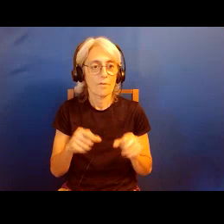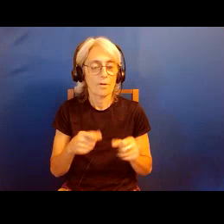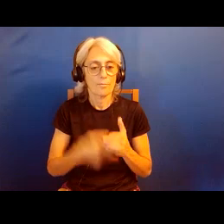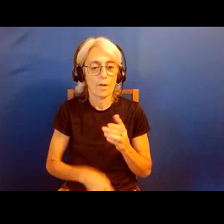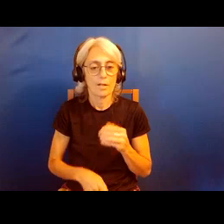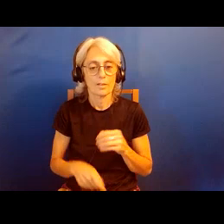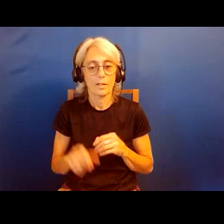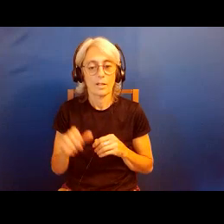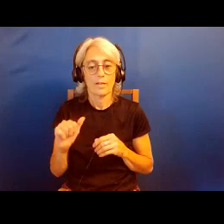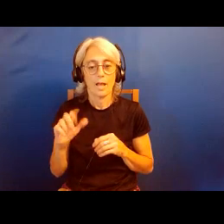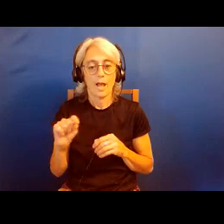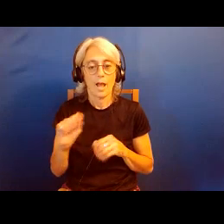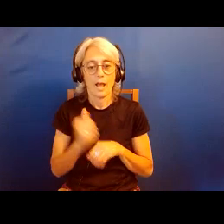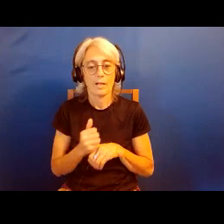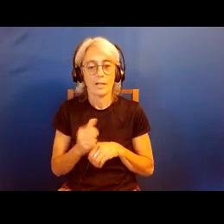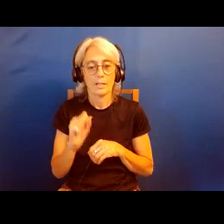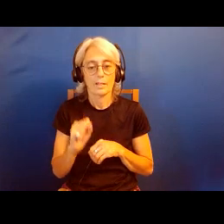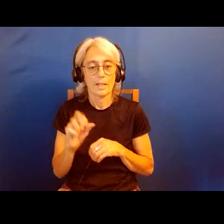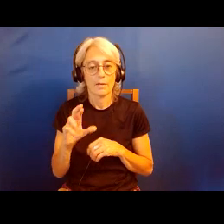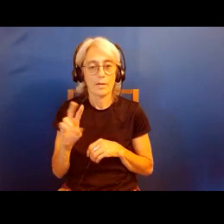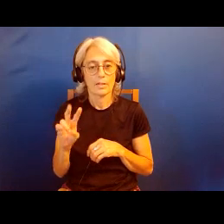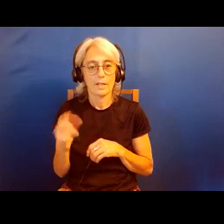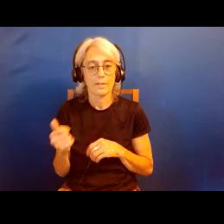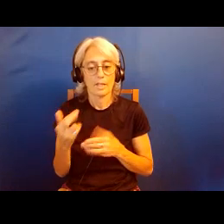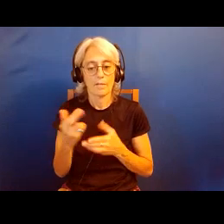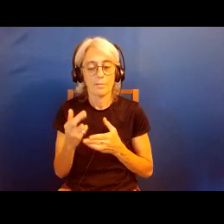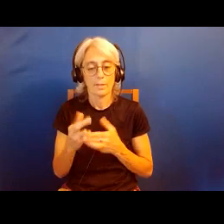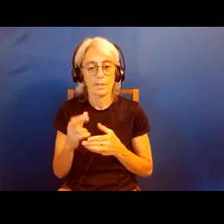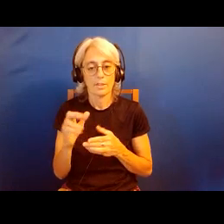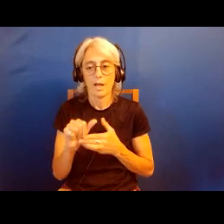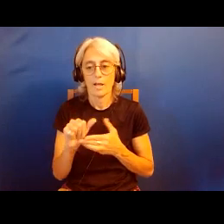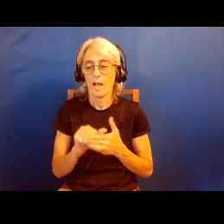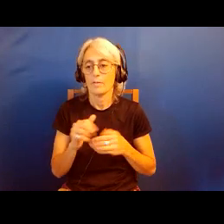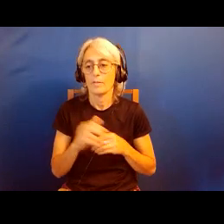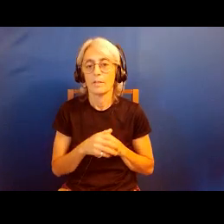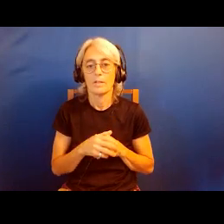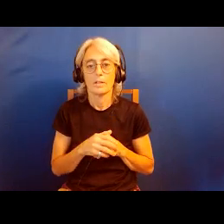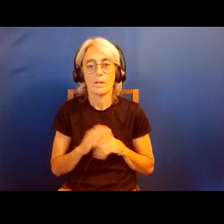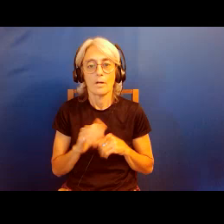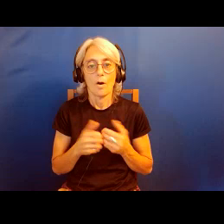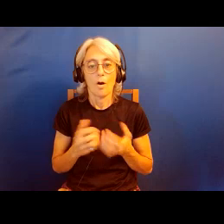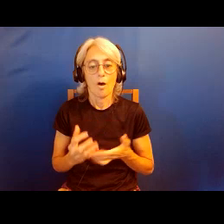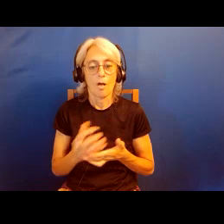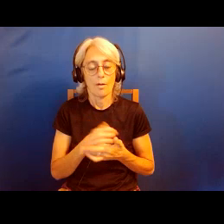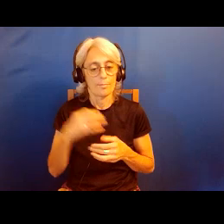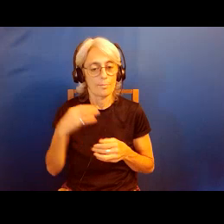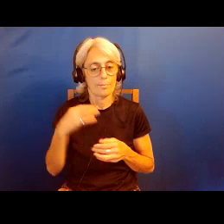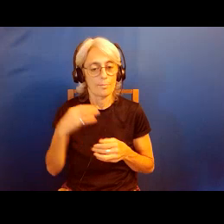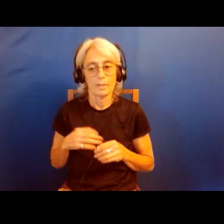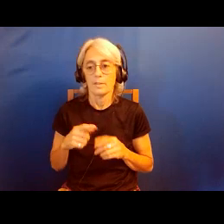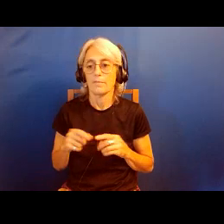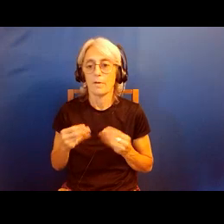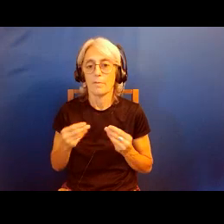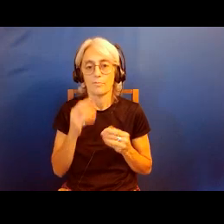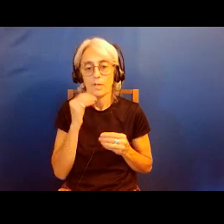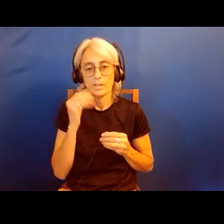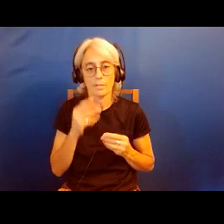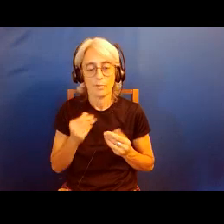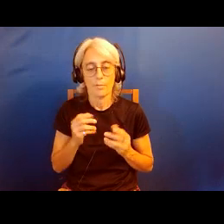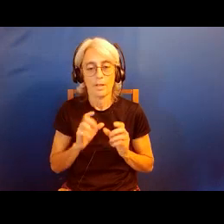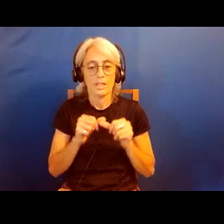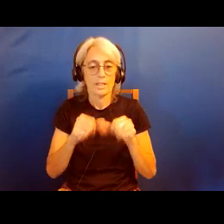established the State Route 710 Rehabilitation Account, whereby all sales proceeds generated from residential properties are deposited into the